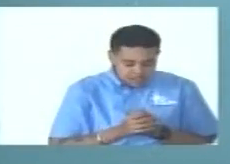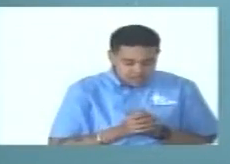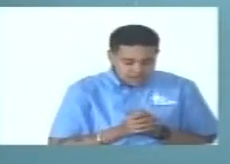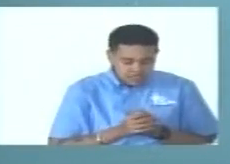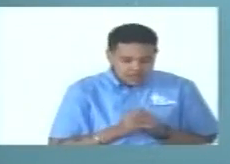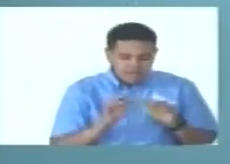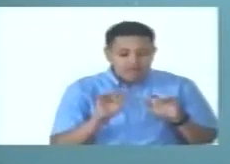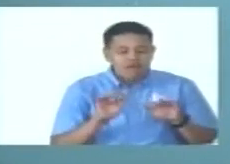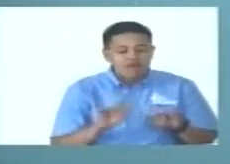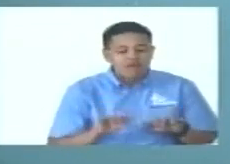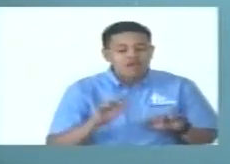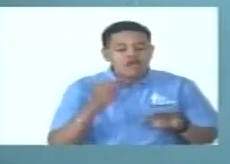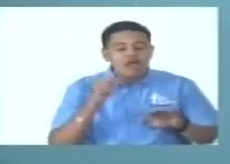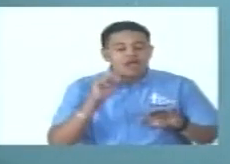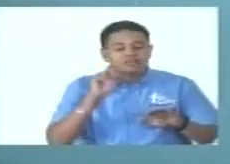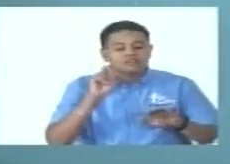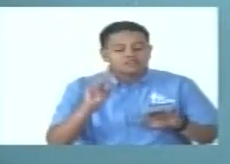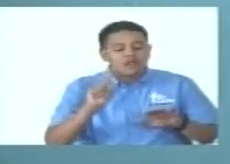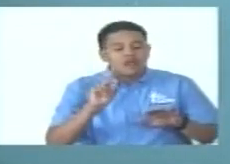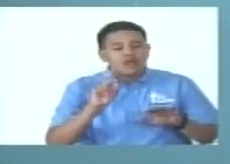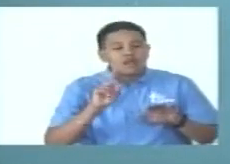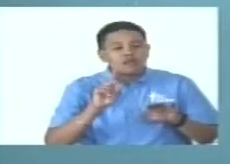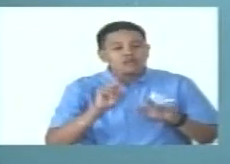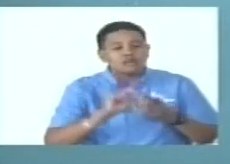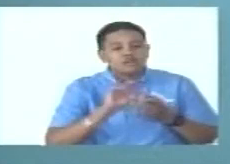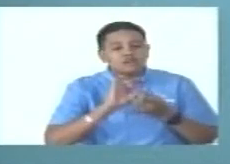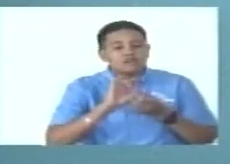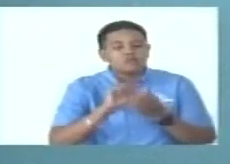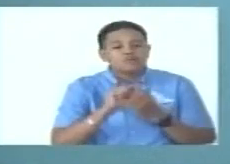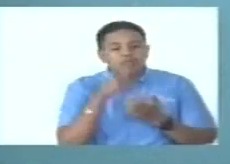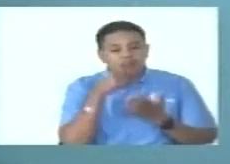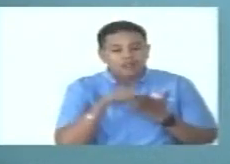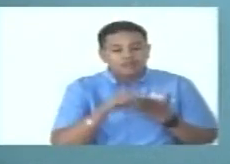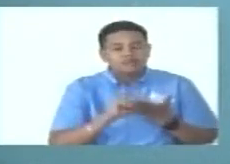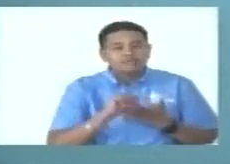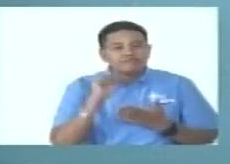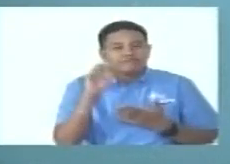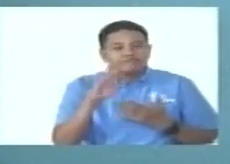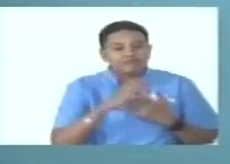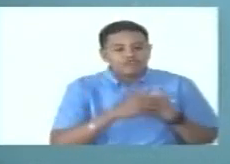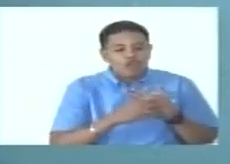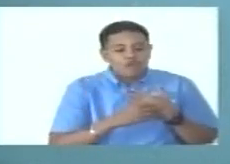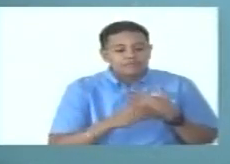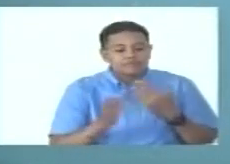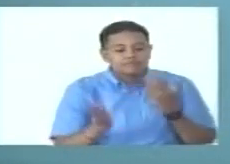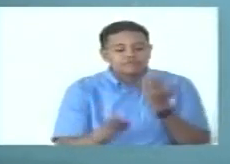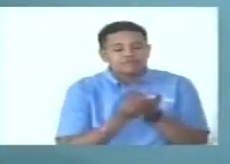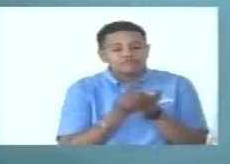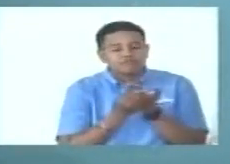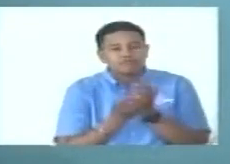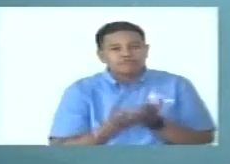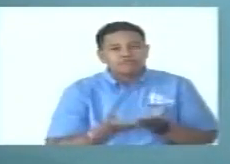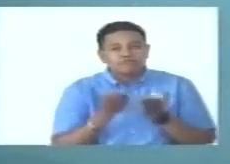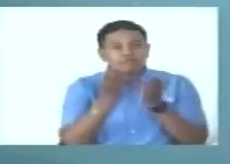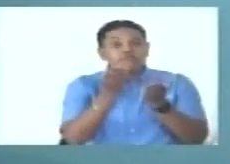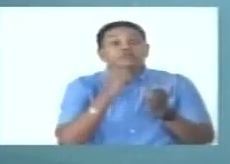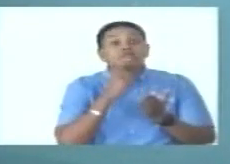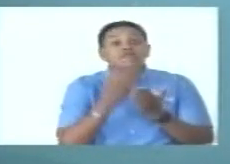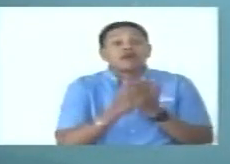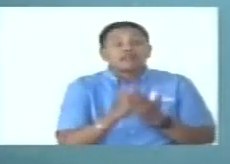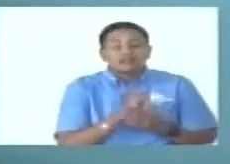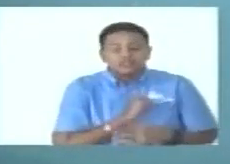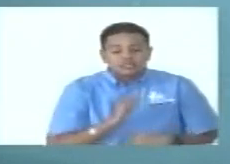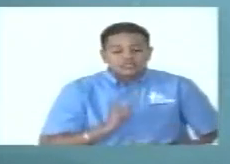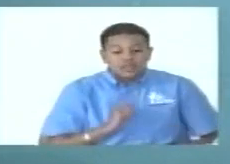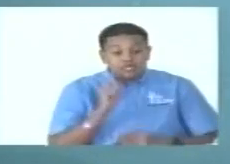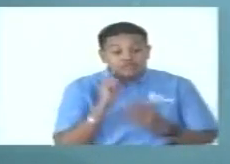Hansard along with the letter, in the hope that the fact that the Senate